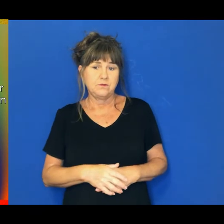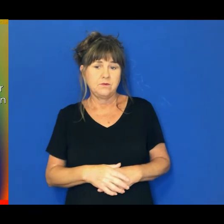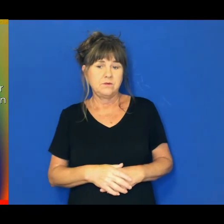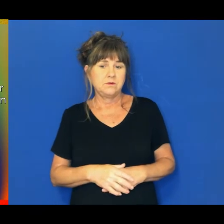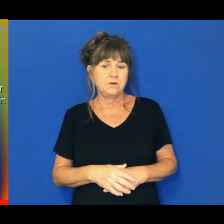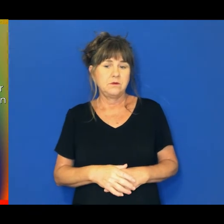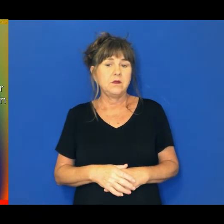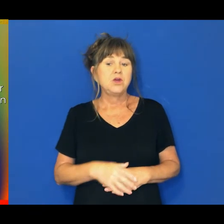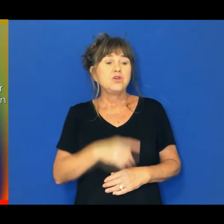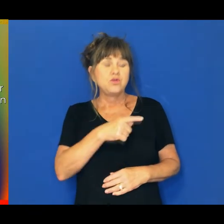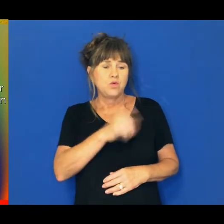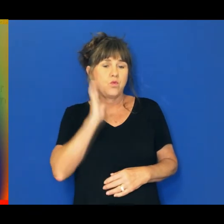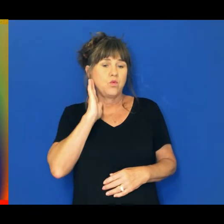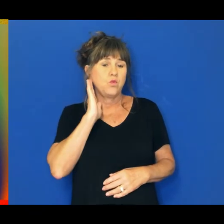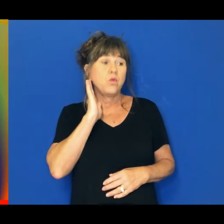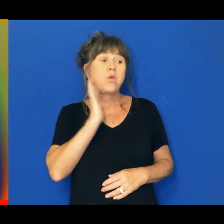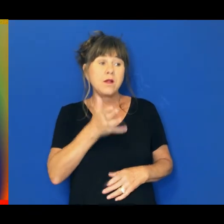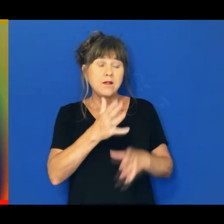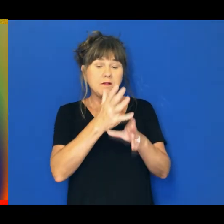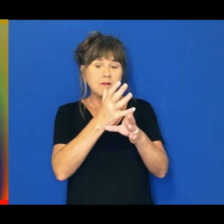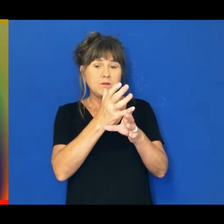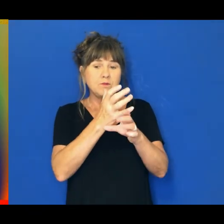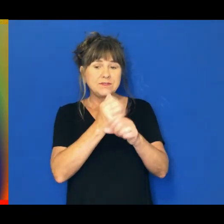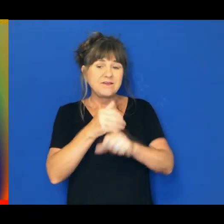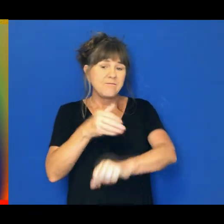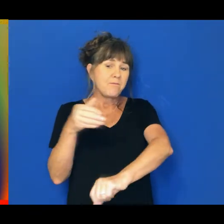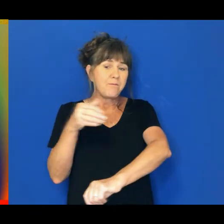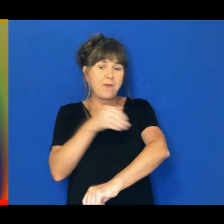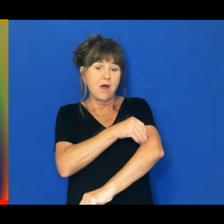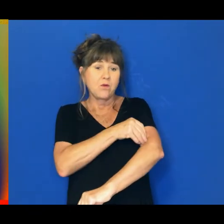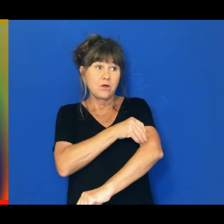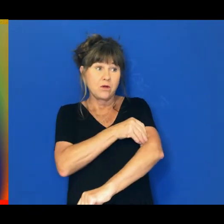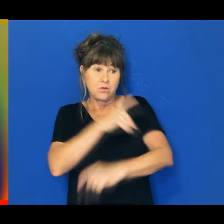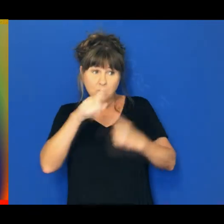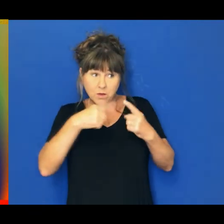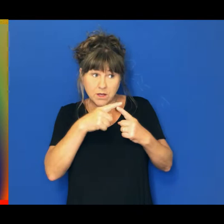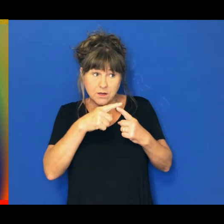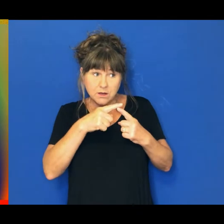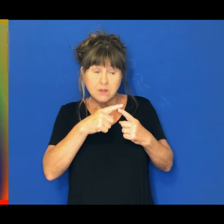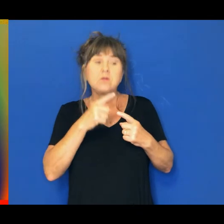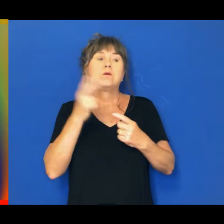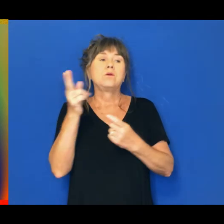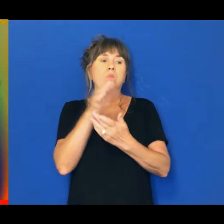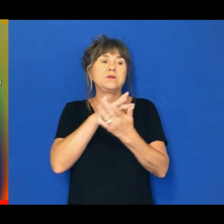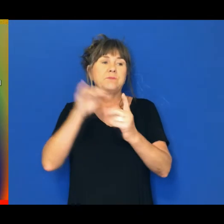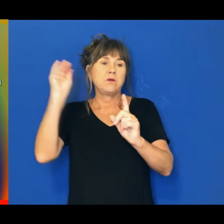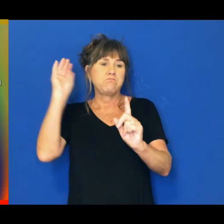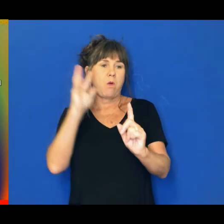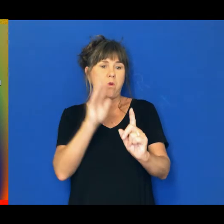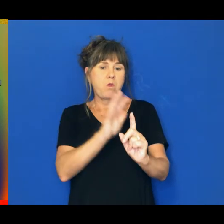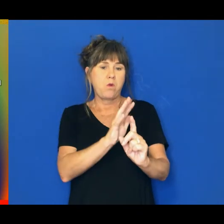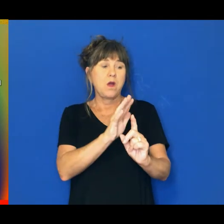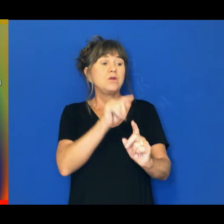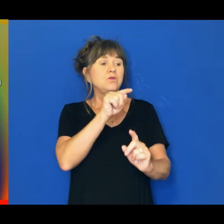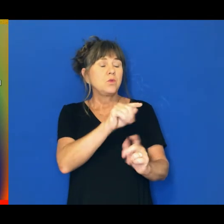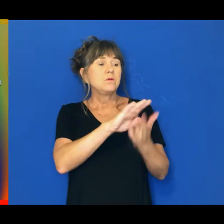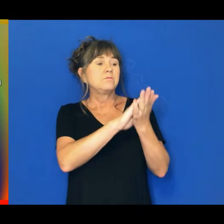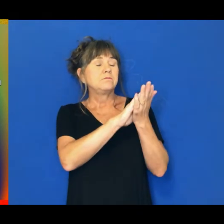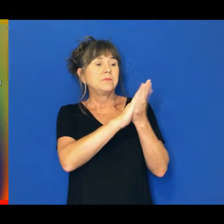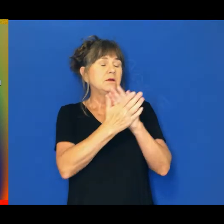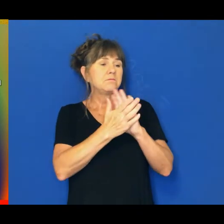Here's our anchor verse for the whole series. But you will receive, say it with me, power when the Holy Spirit comes on you, and you will be